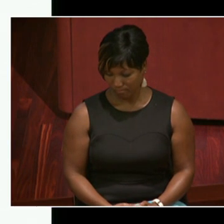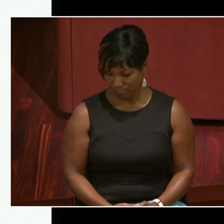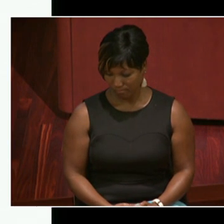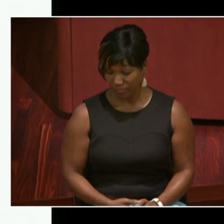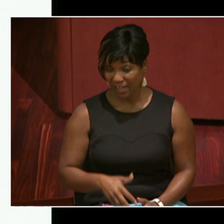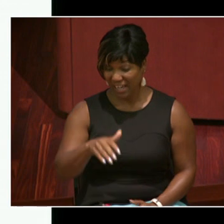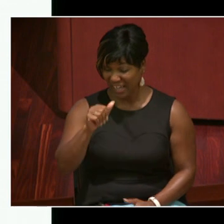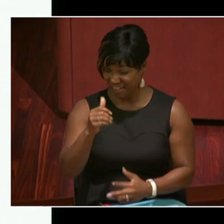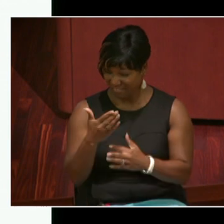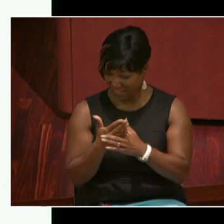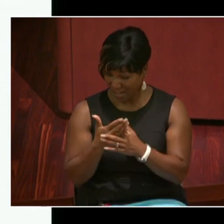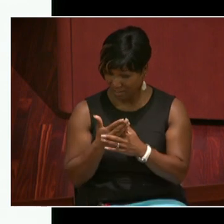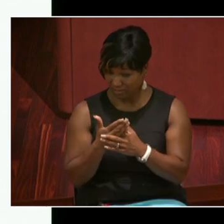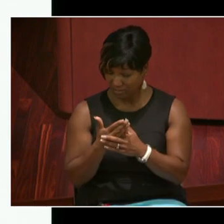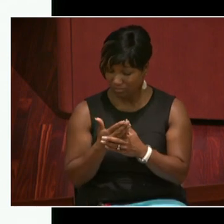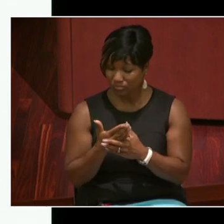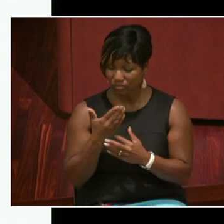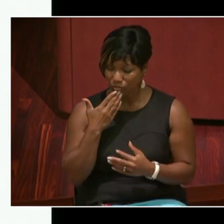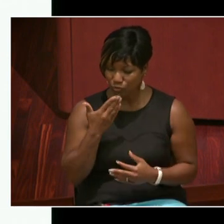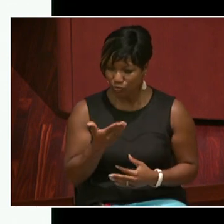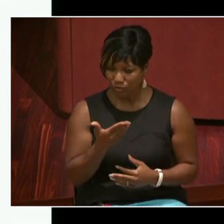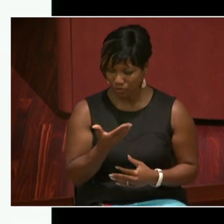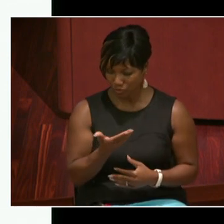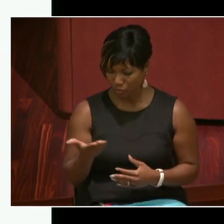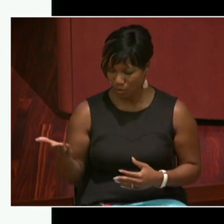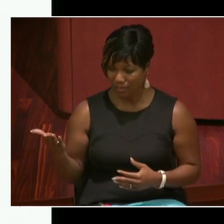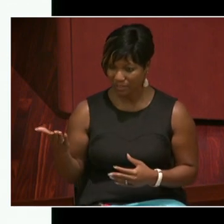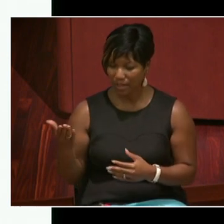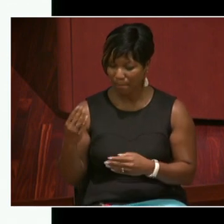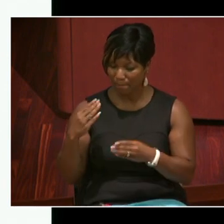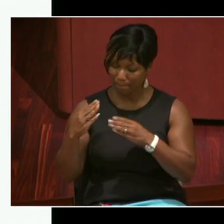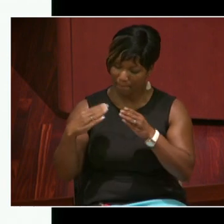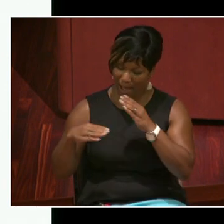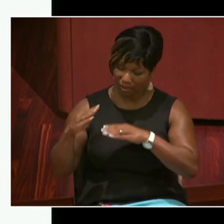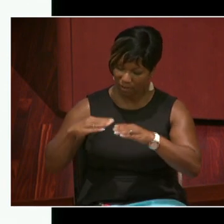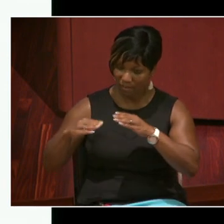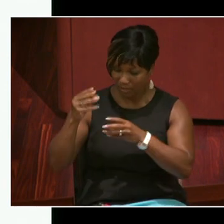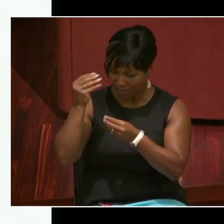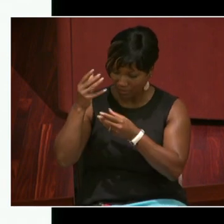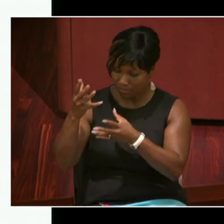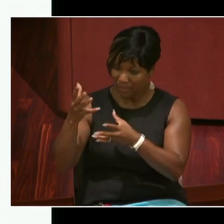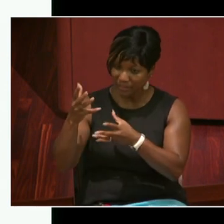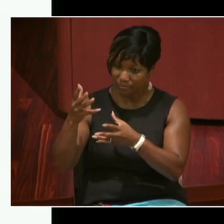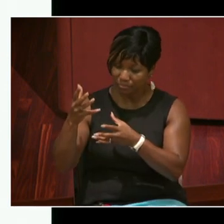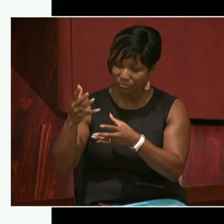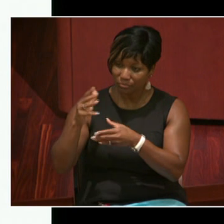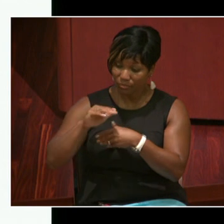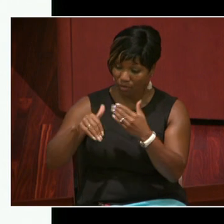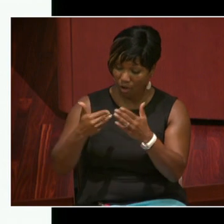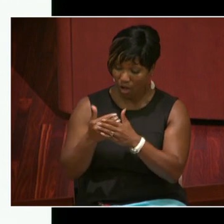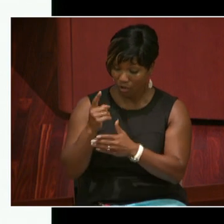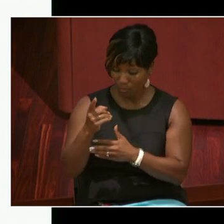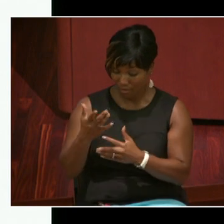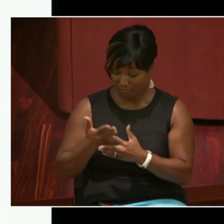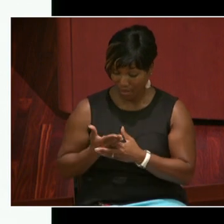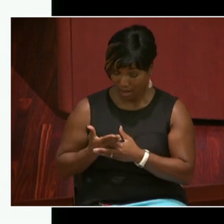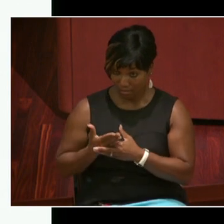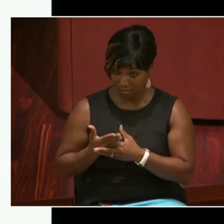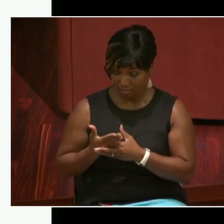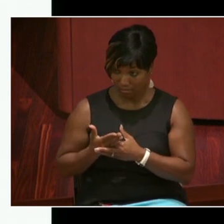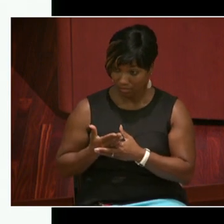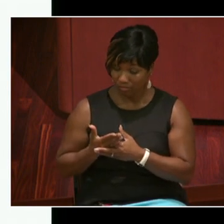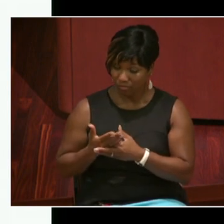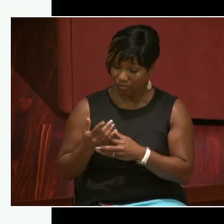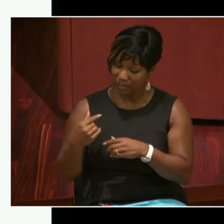A files are a rich source of biographical information in that they contain relatively modern immigration documents all in one file. Since